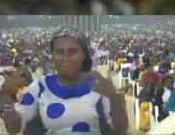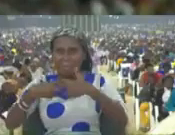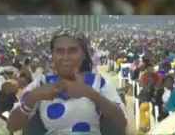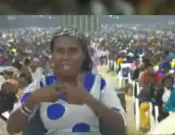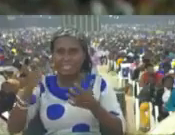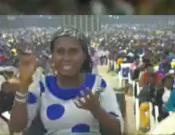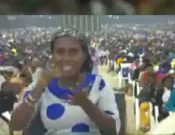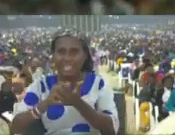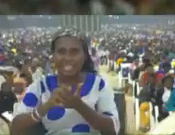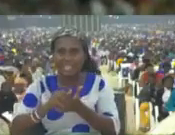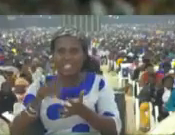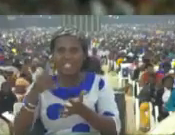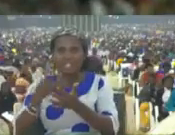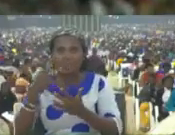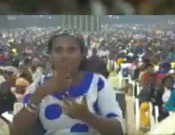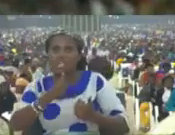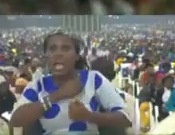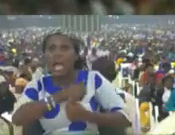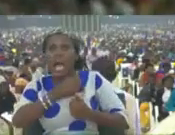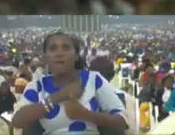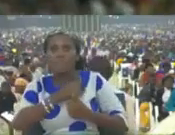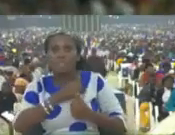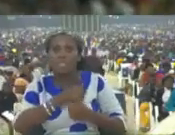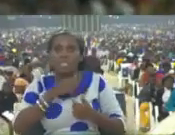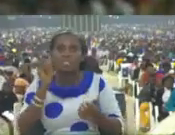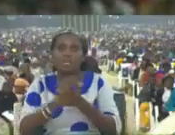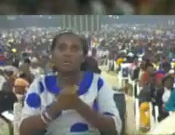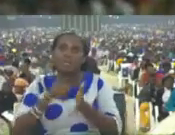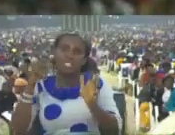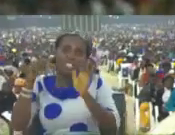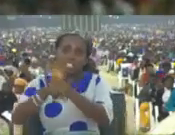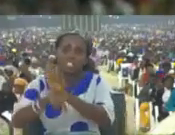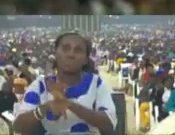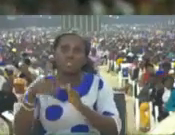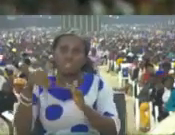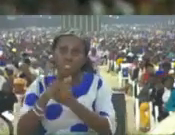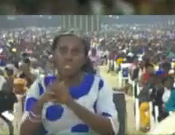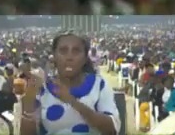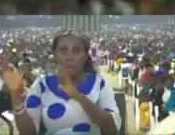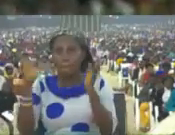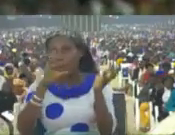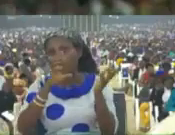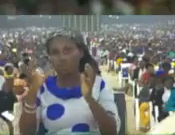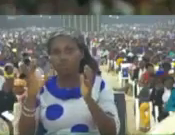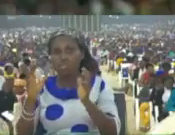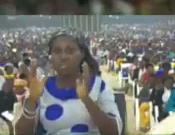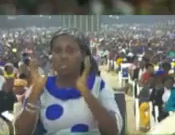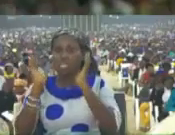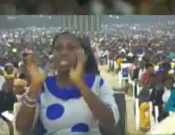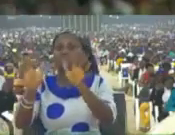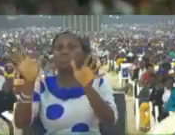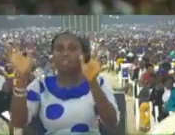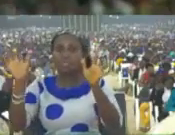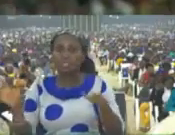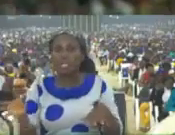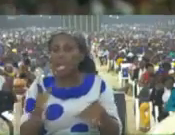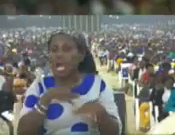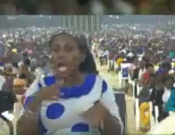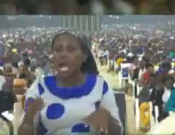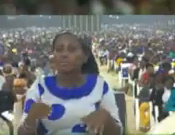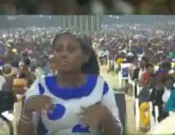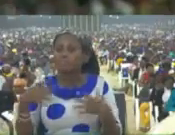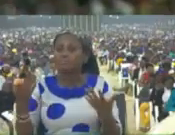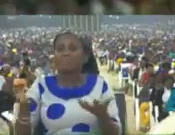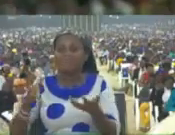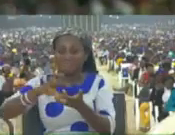army that was slaughtered in battle, and they were left unburied, and they rotted